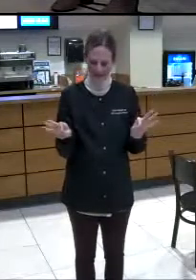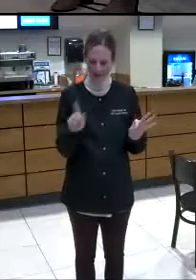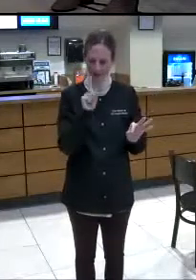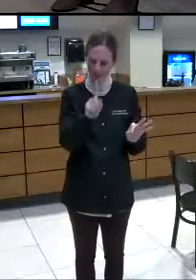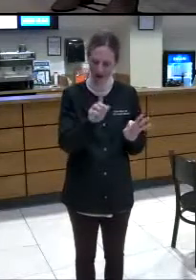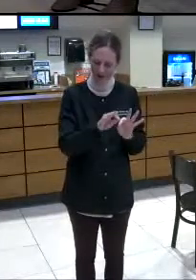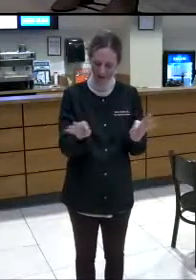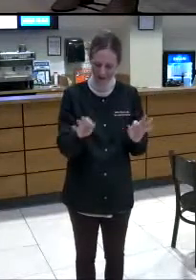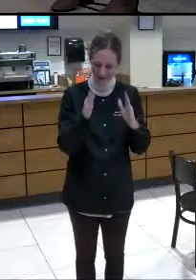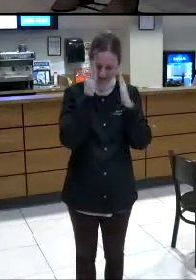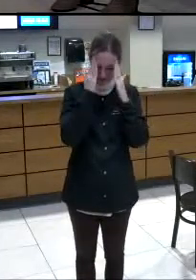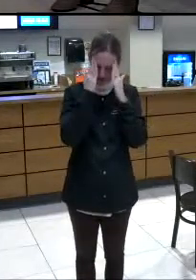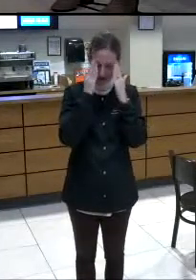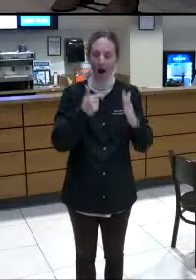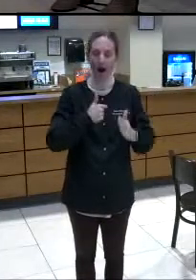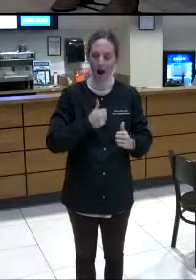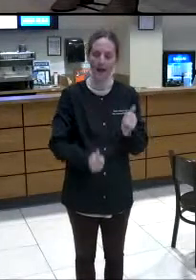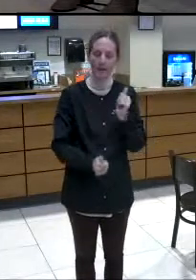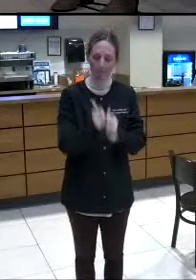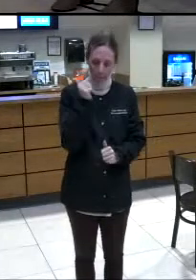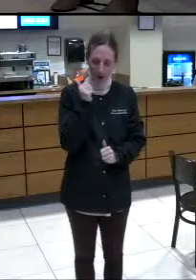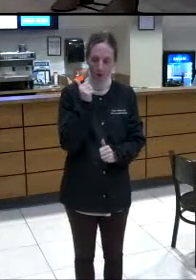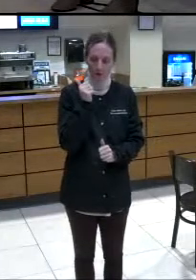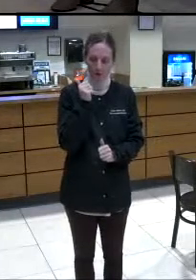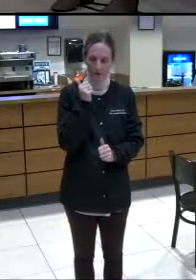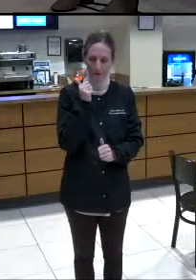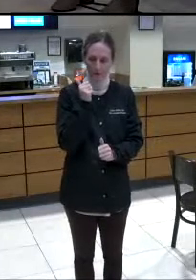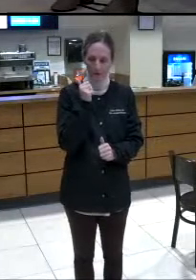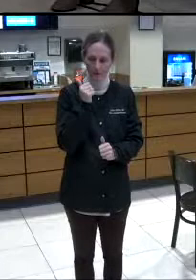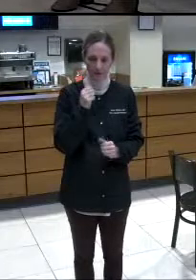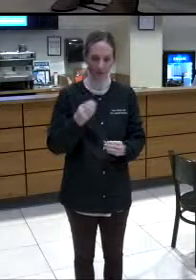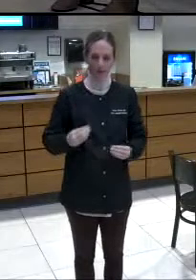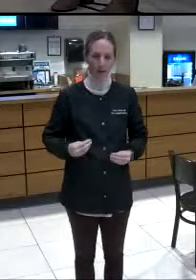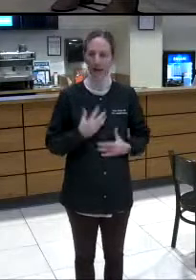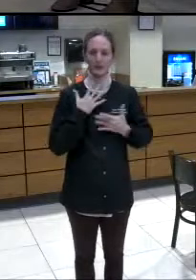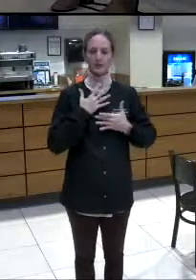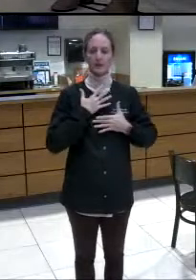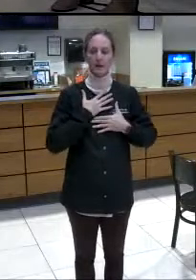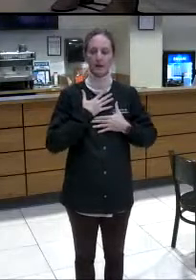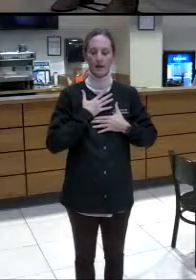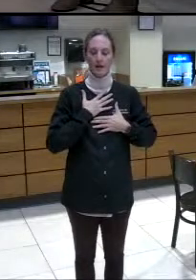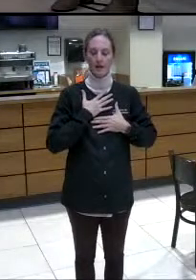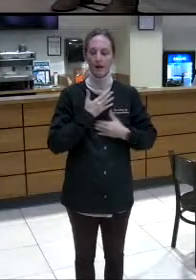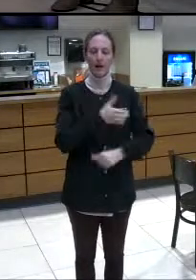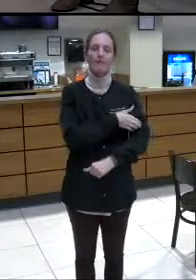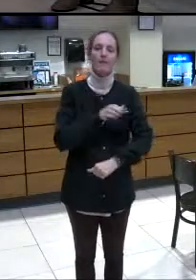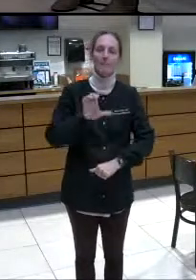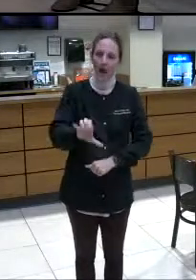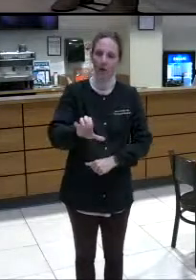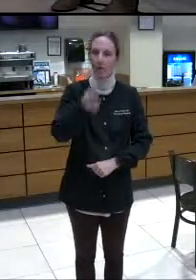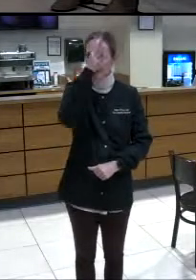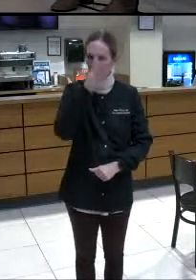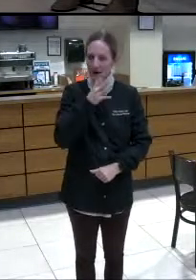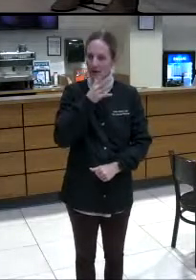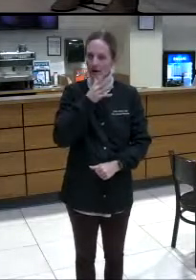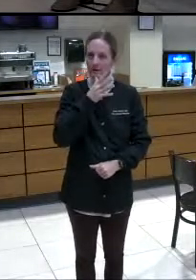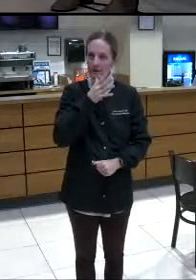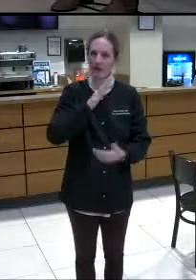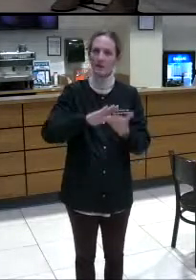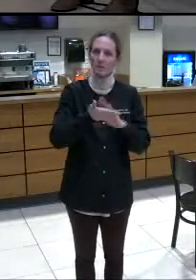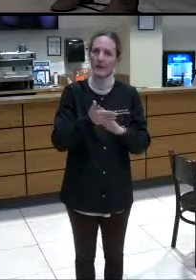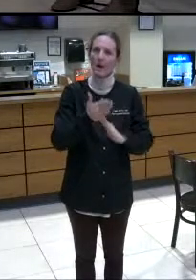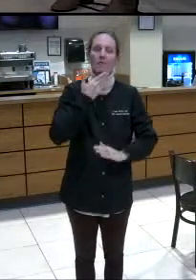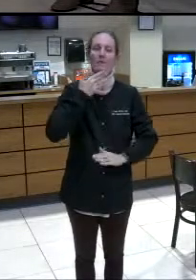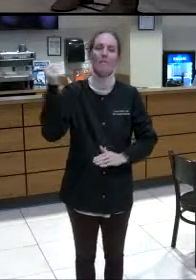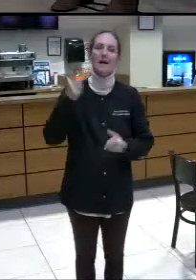I am most passionate about empowering parents to be the best advocate for their children.